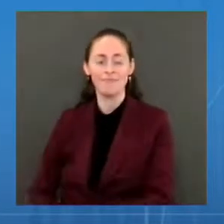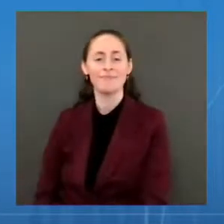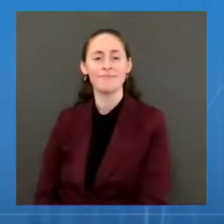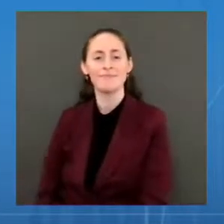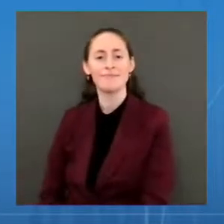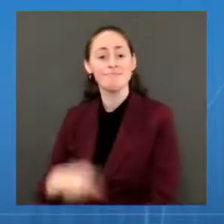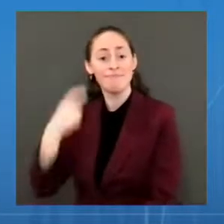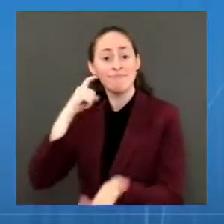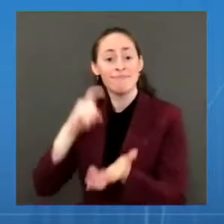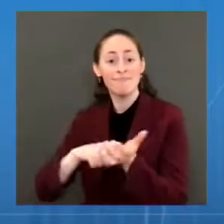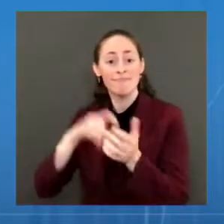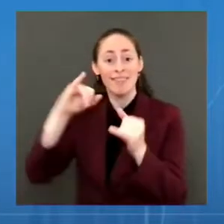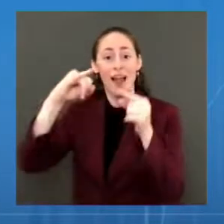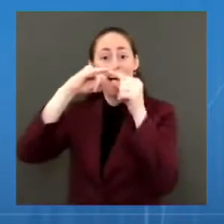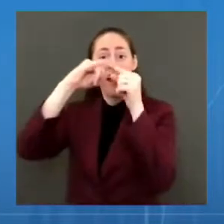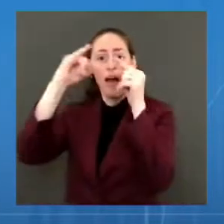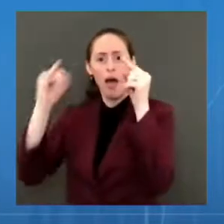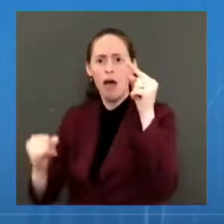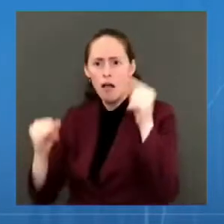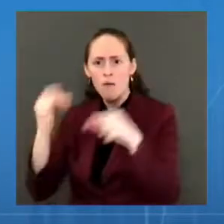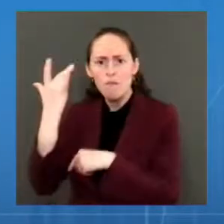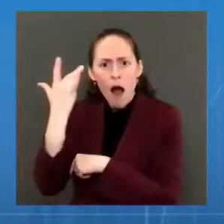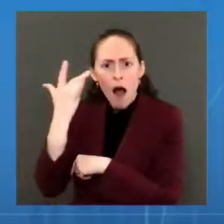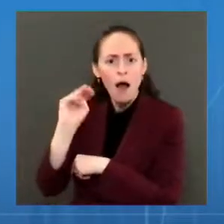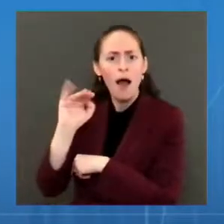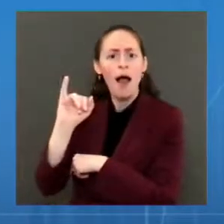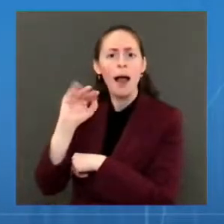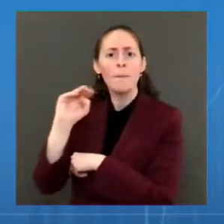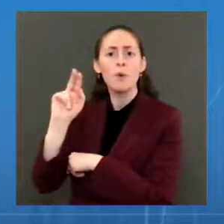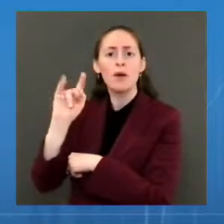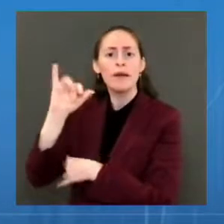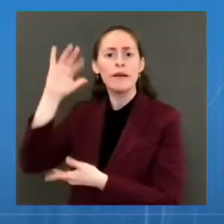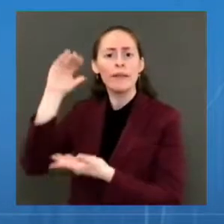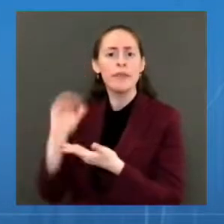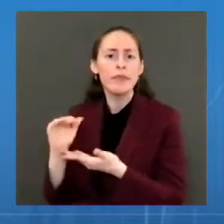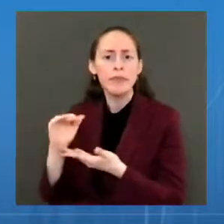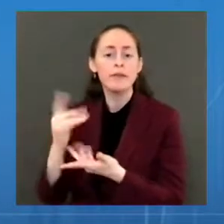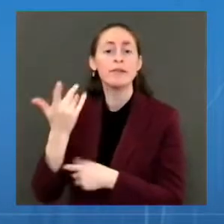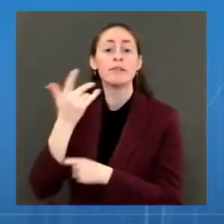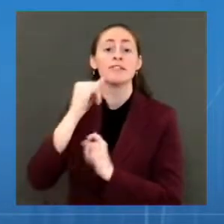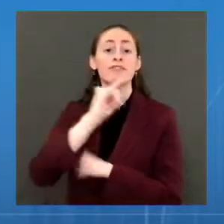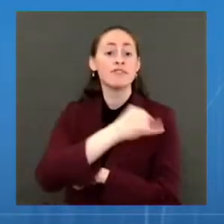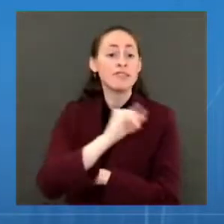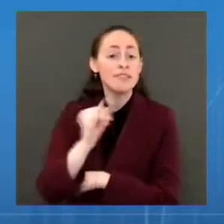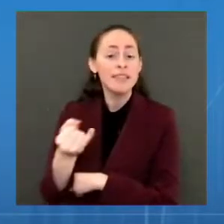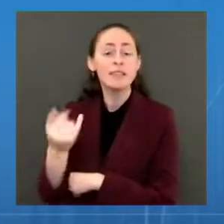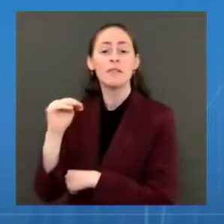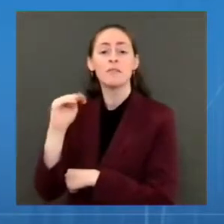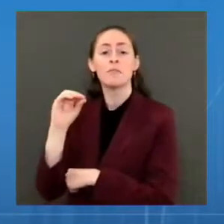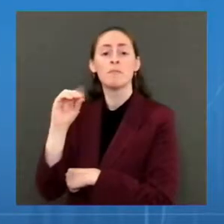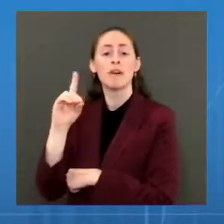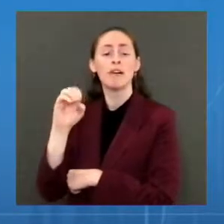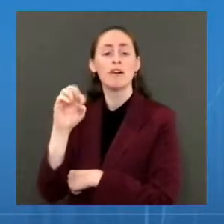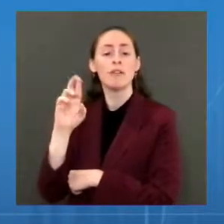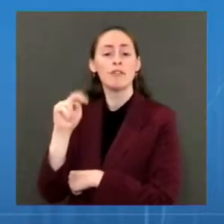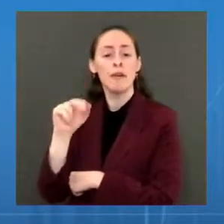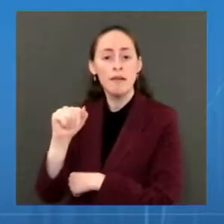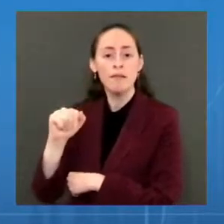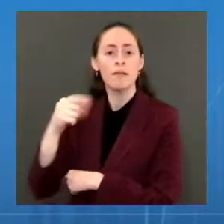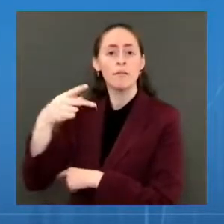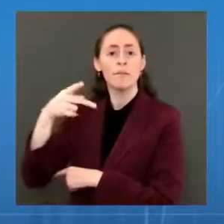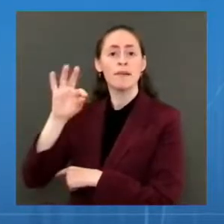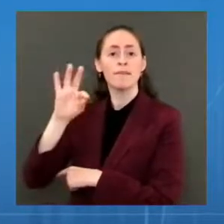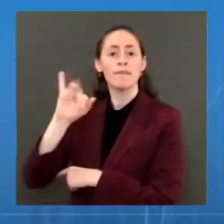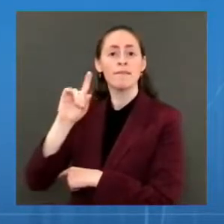with Janssen, with Moderna, and with Pfizer-BioNTech, as you go from month to month,